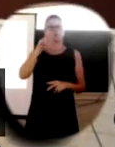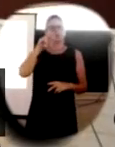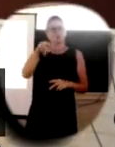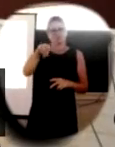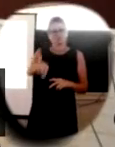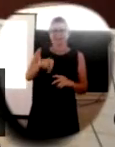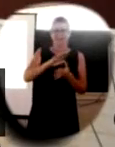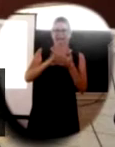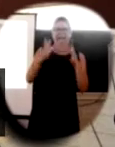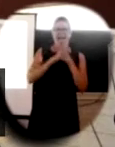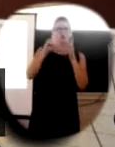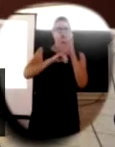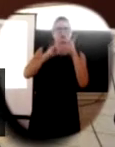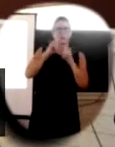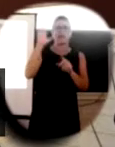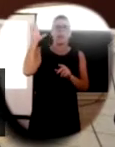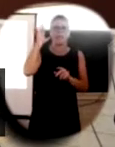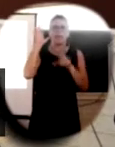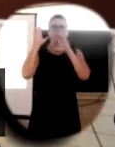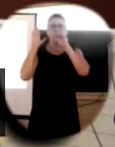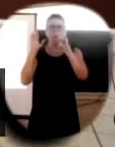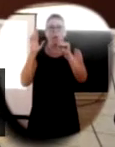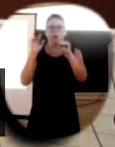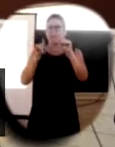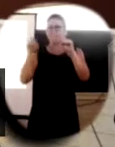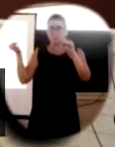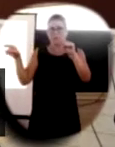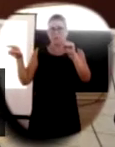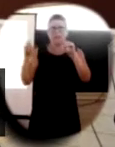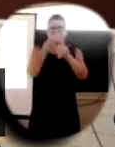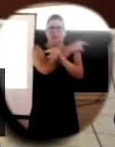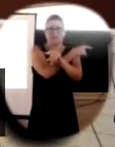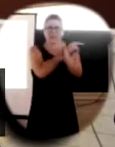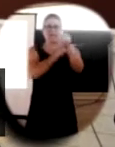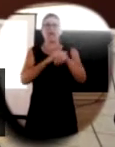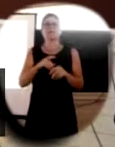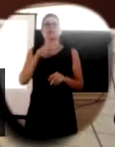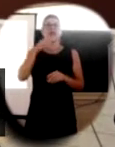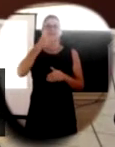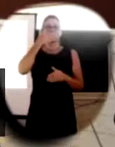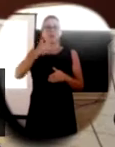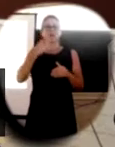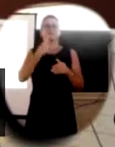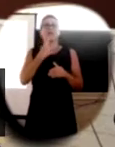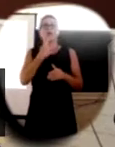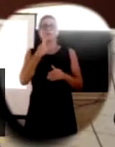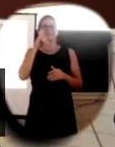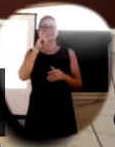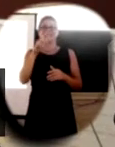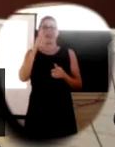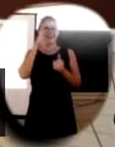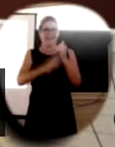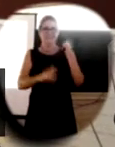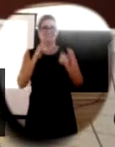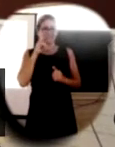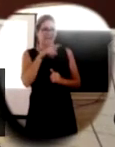how he would listen to the word, repeat it back, poise and point to the object. The speech therapist said that she had never seen a child or adult lose their speech